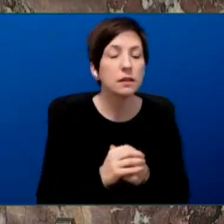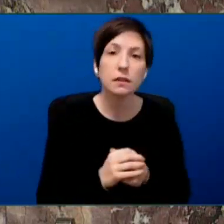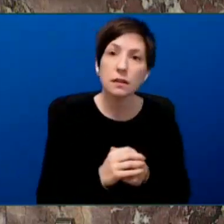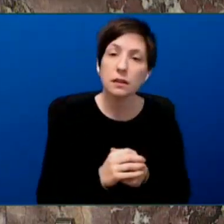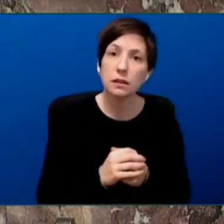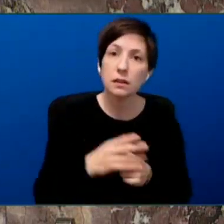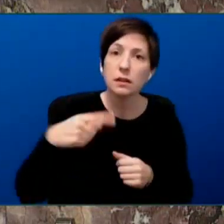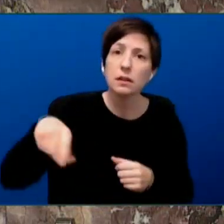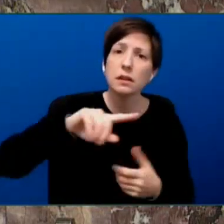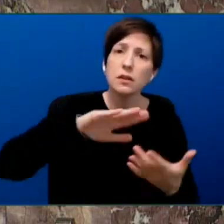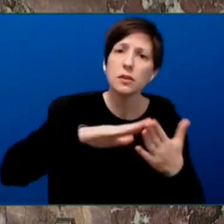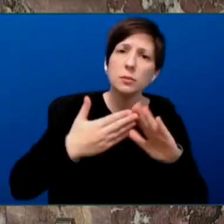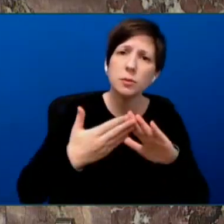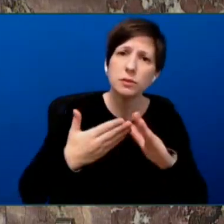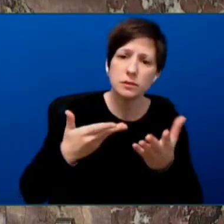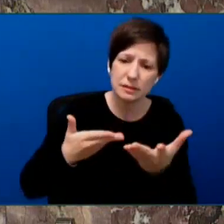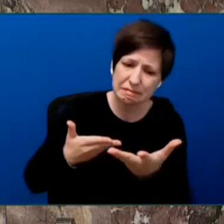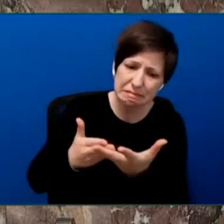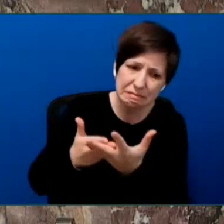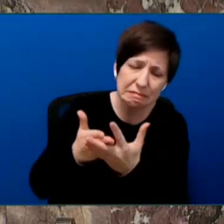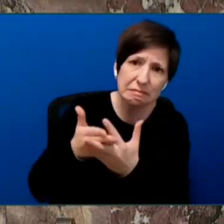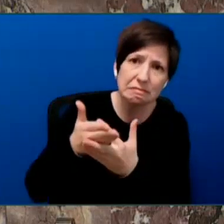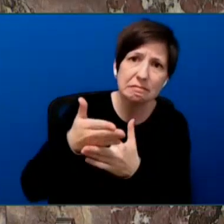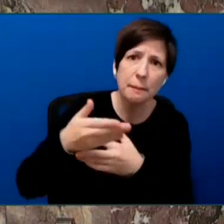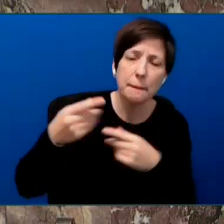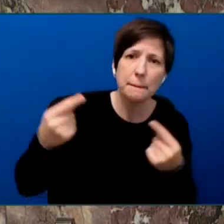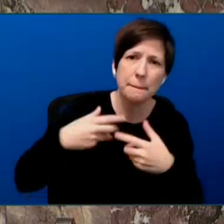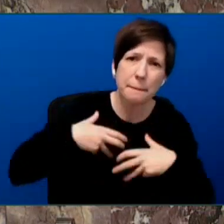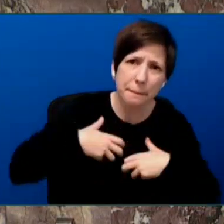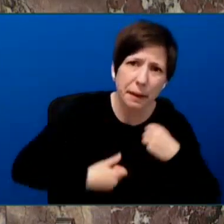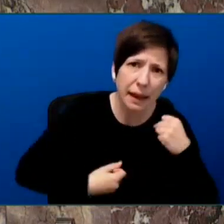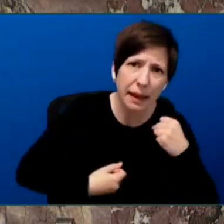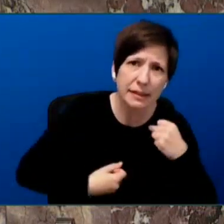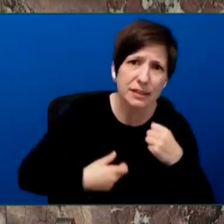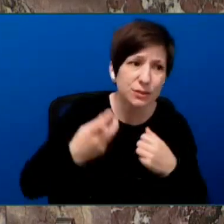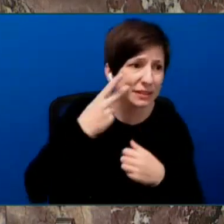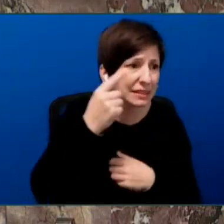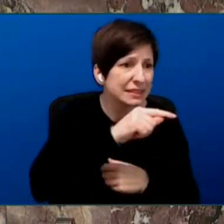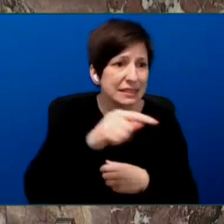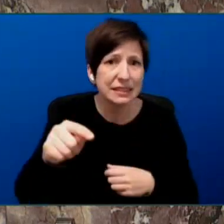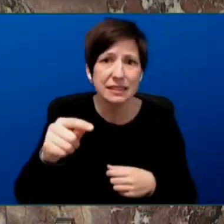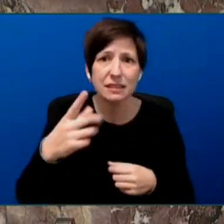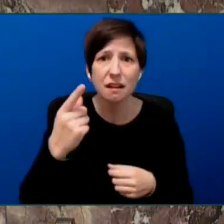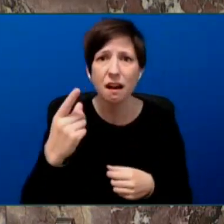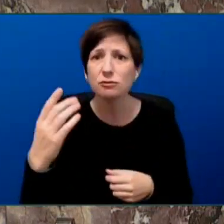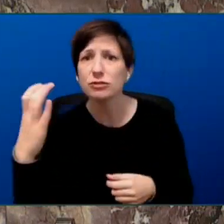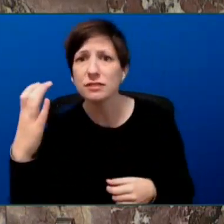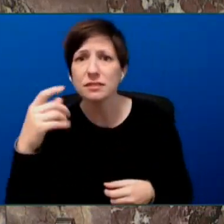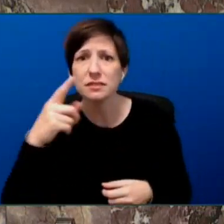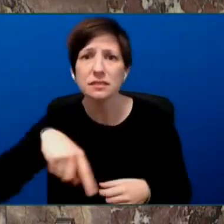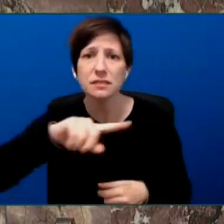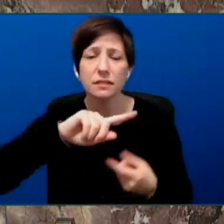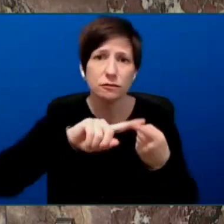in as they watch, as people watch hundreds of their friends and community members